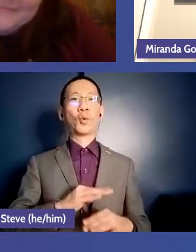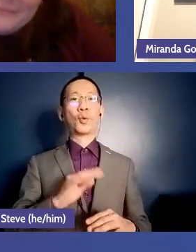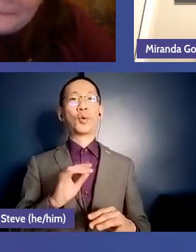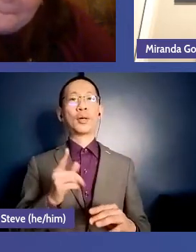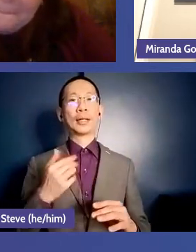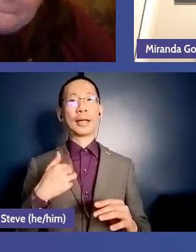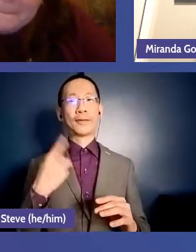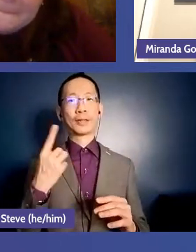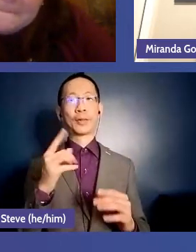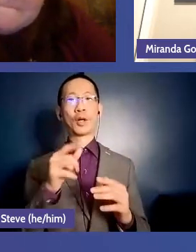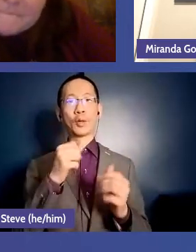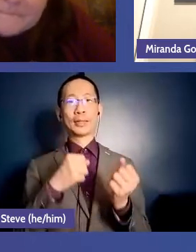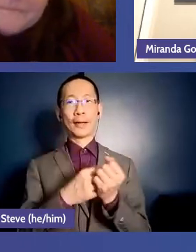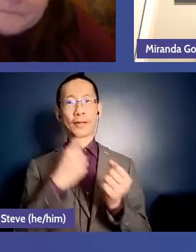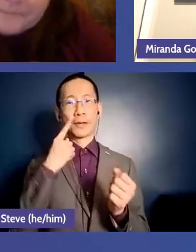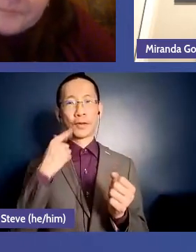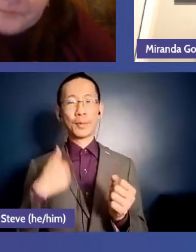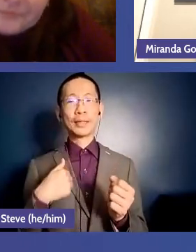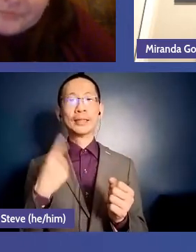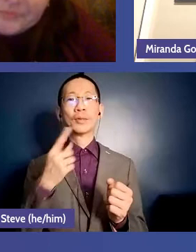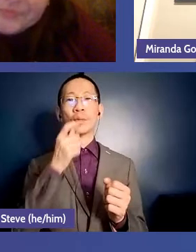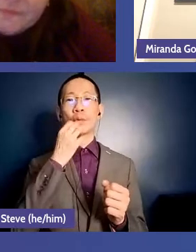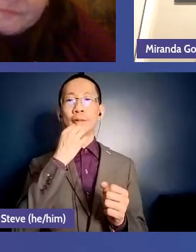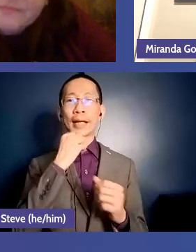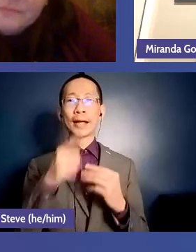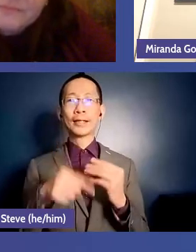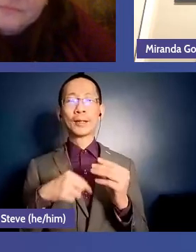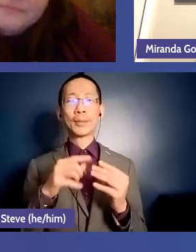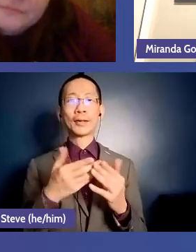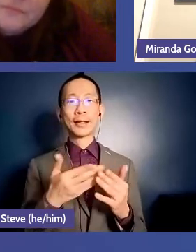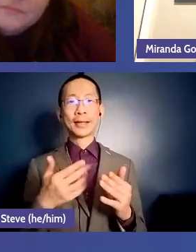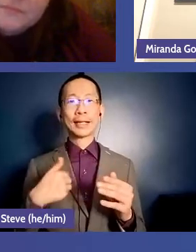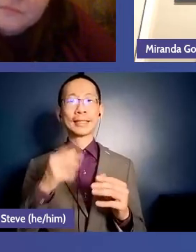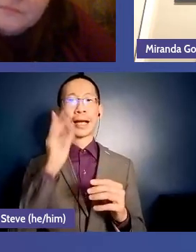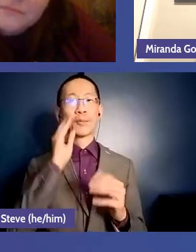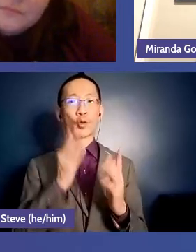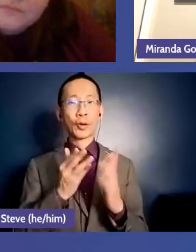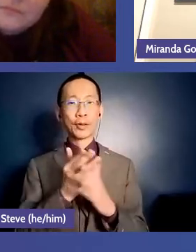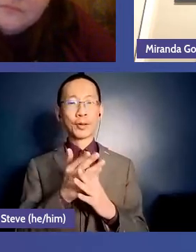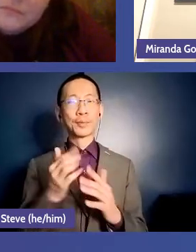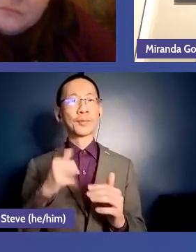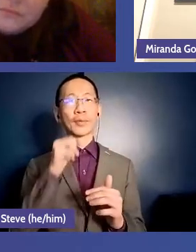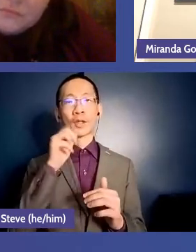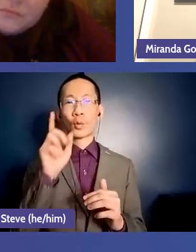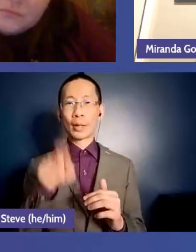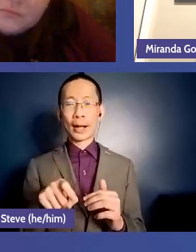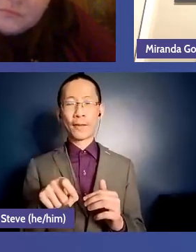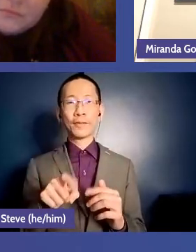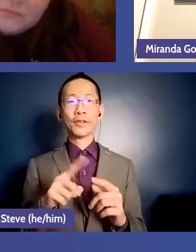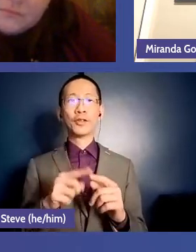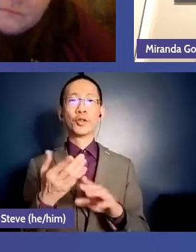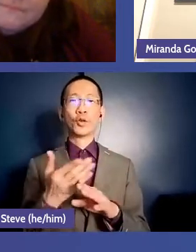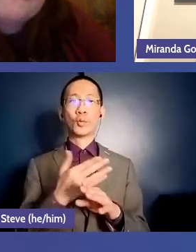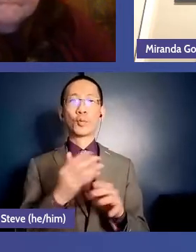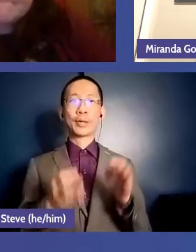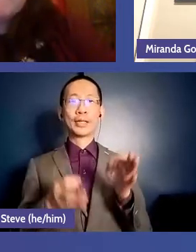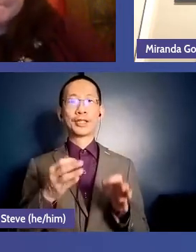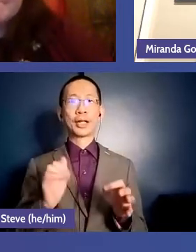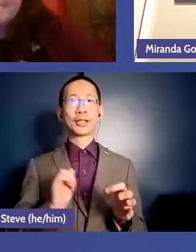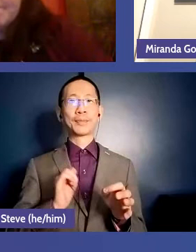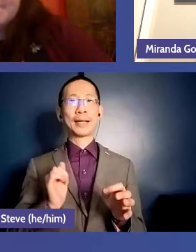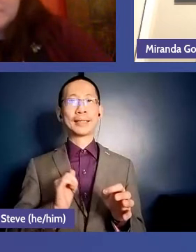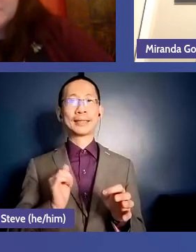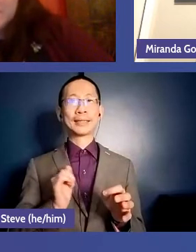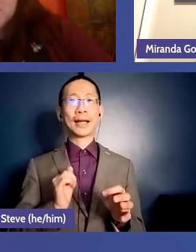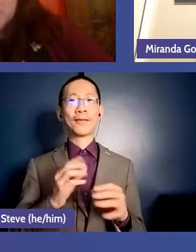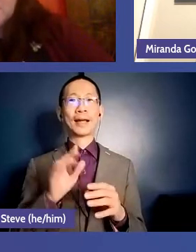advocating for me. There's somebody else that cares about the things that I'm going to. I don't actually have to prejudge myself in the situation that